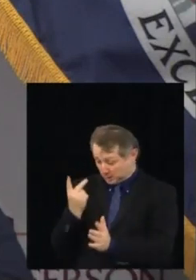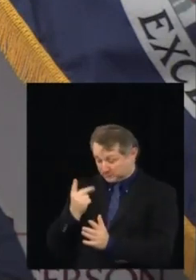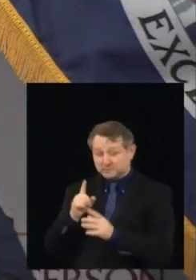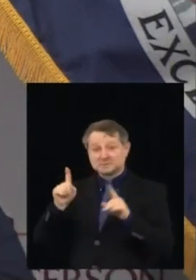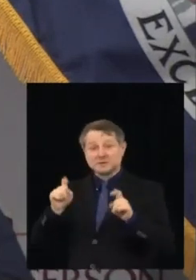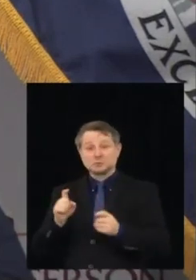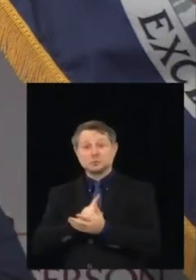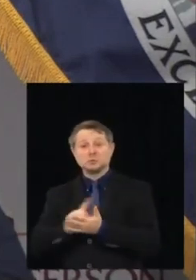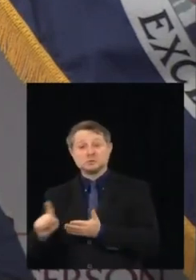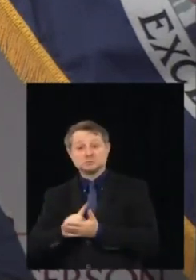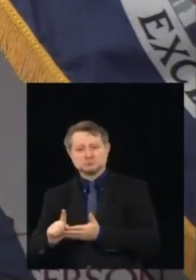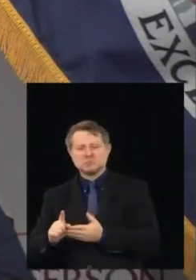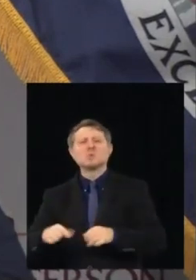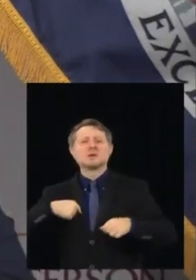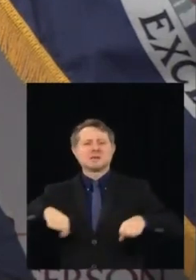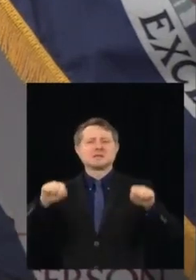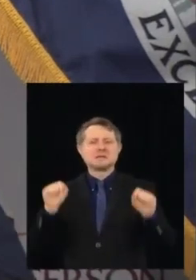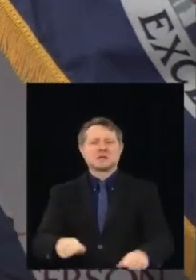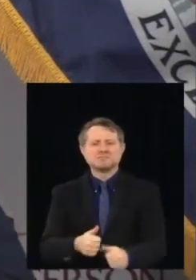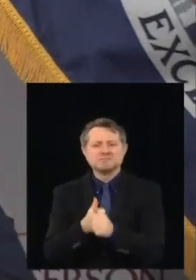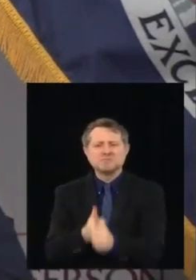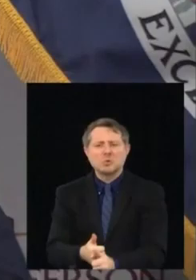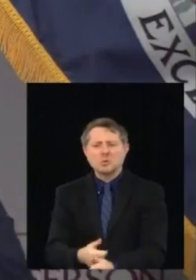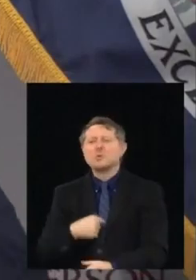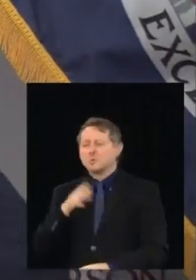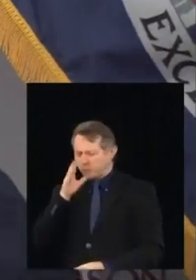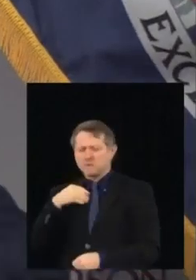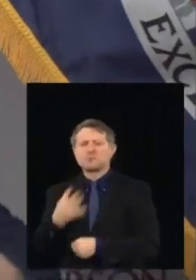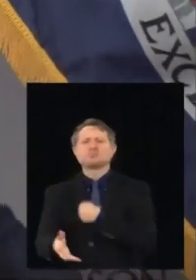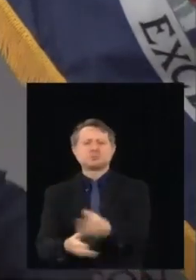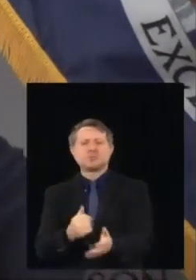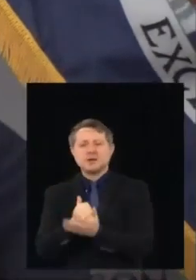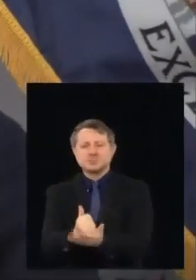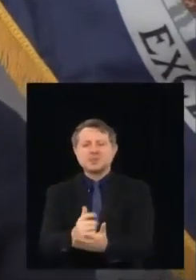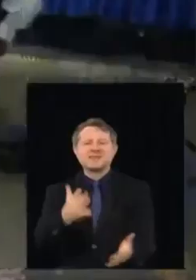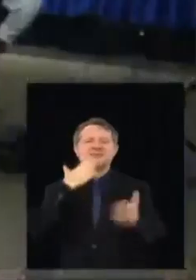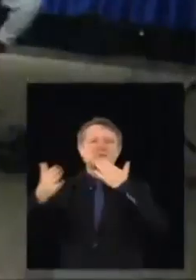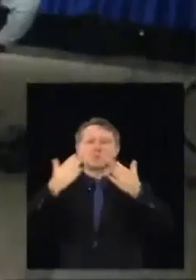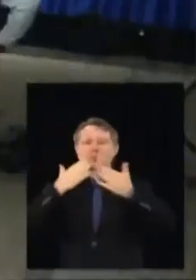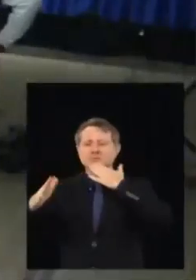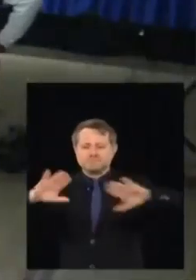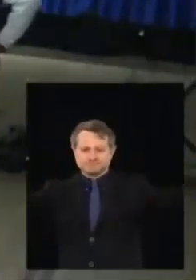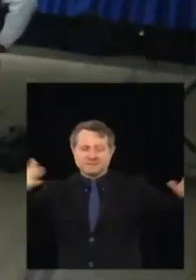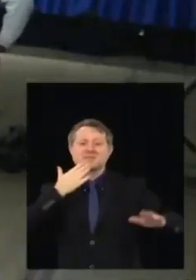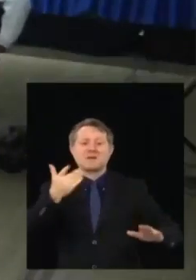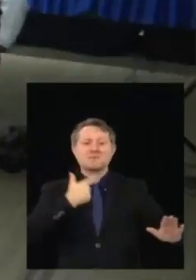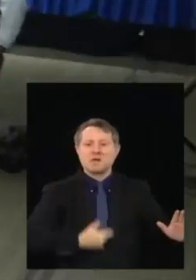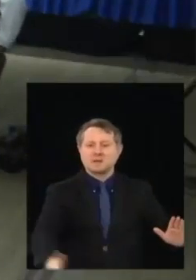and I will help them get the tests if they can't get them. Thank you very much for having us.